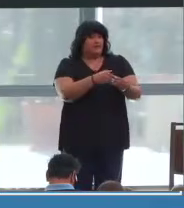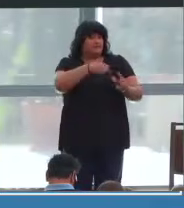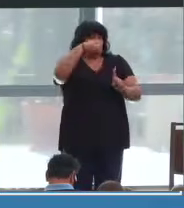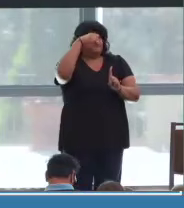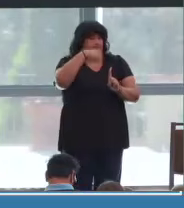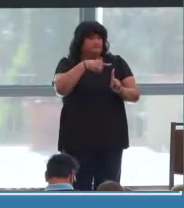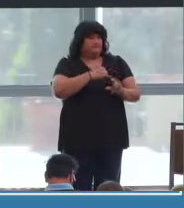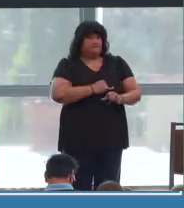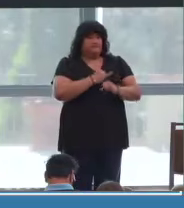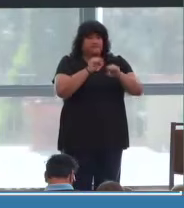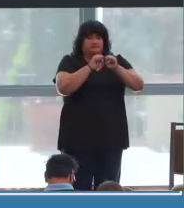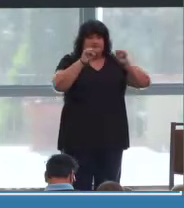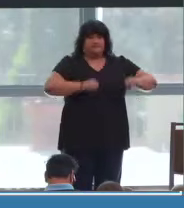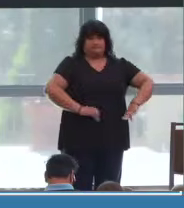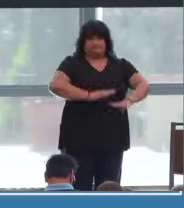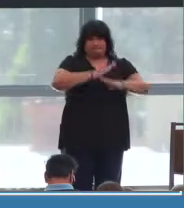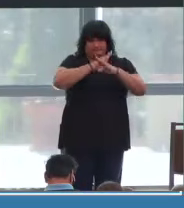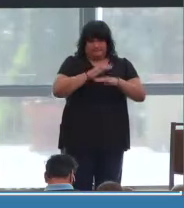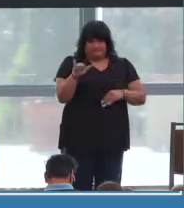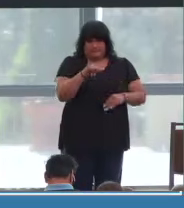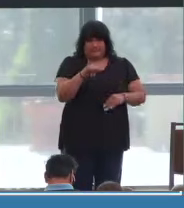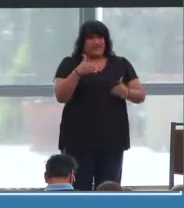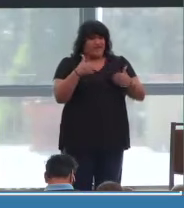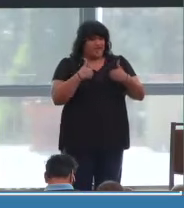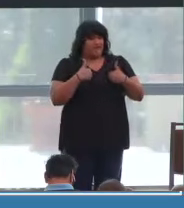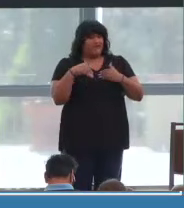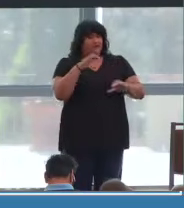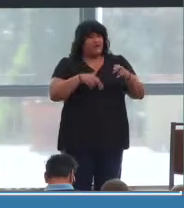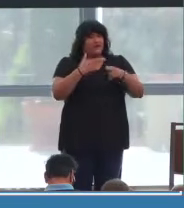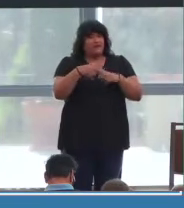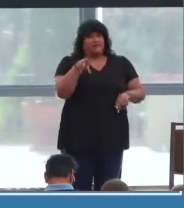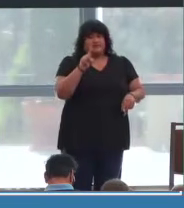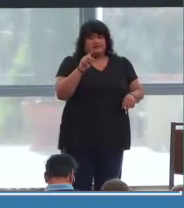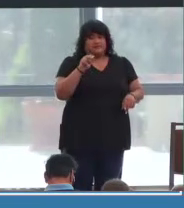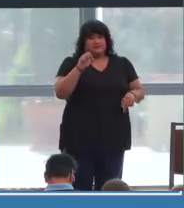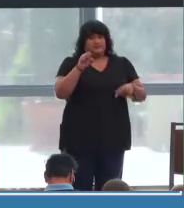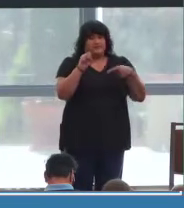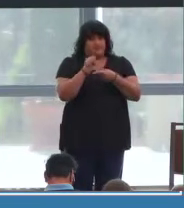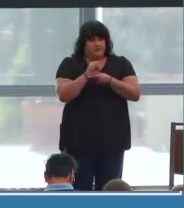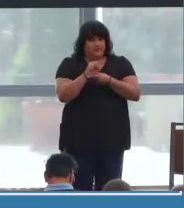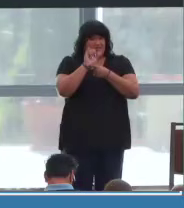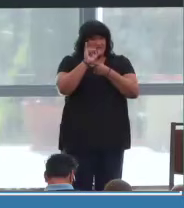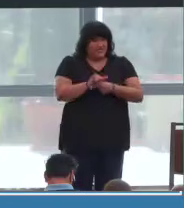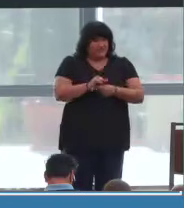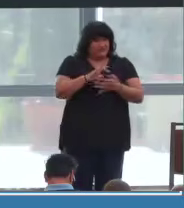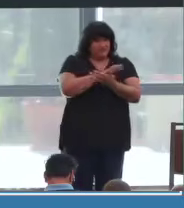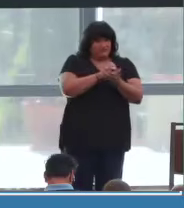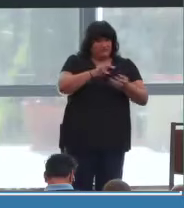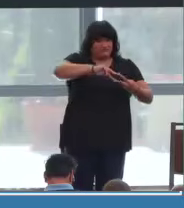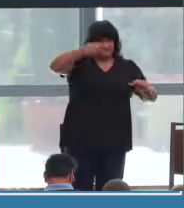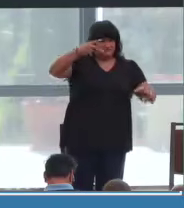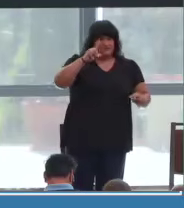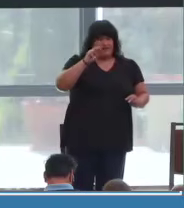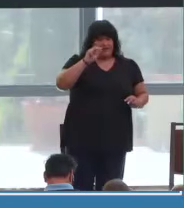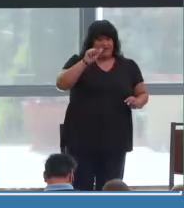immune system. So there's a chemical called DNase, which destroys DNA. And